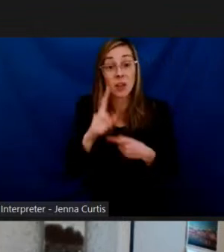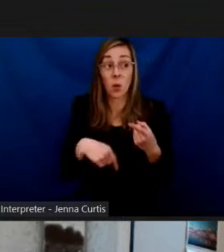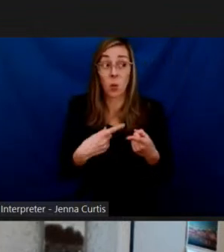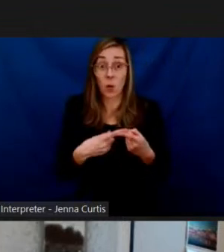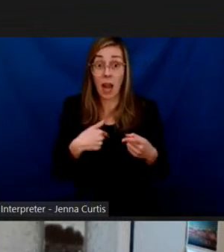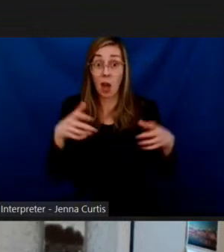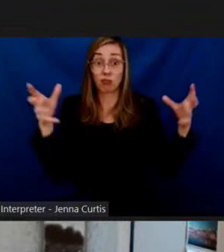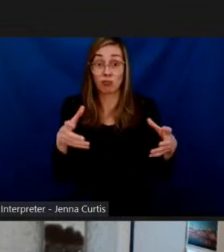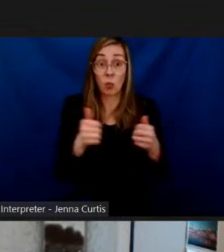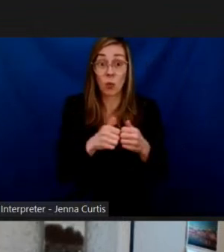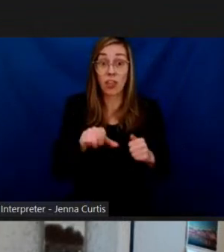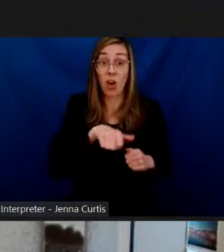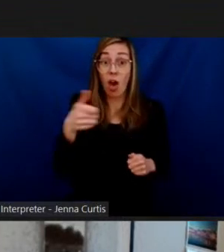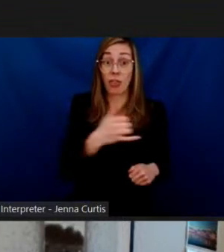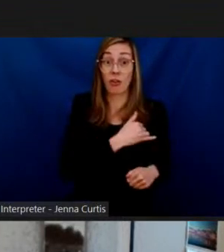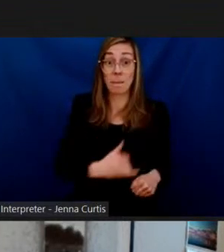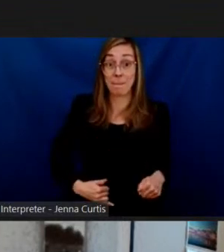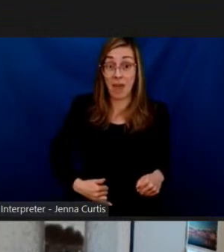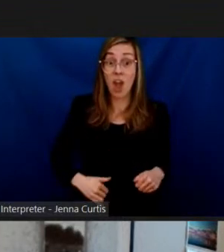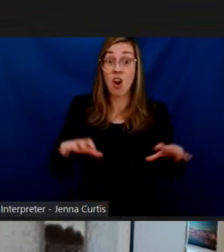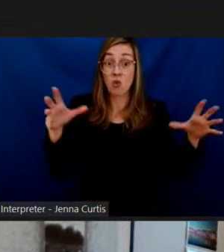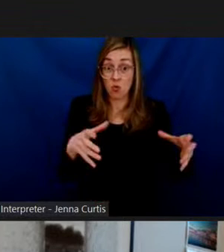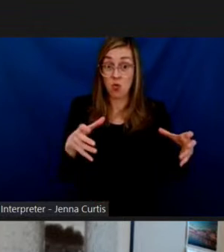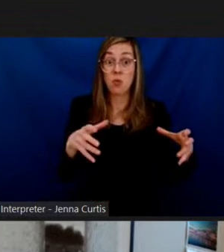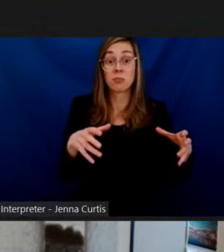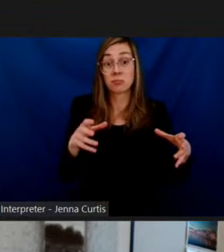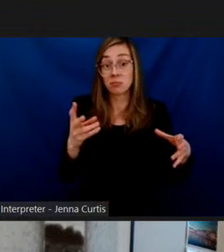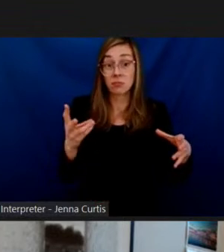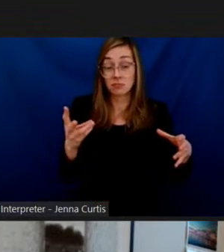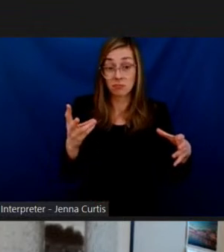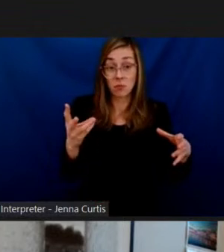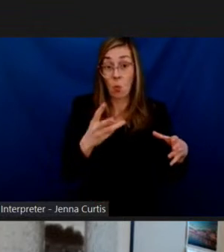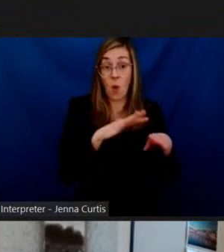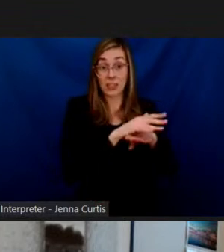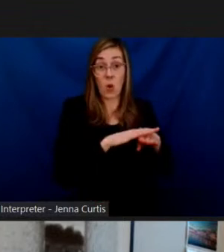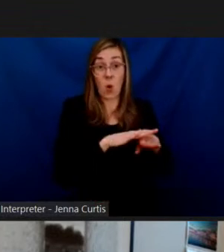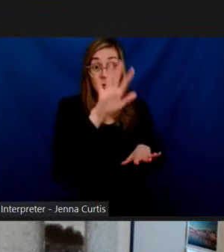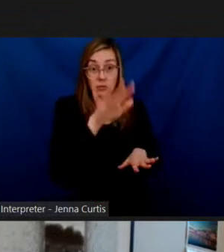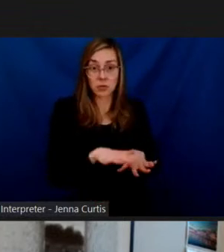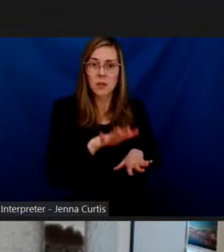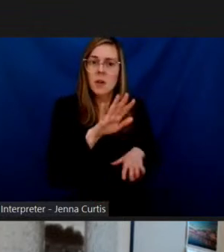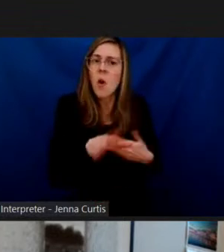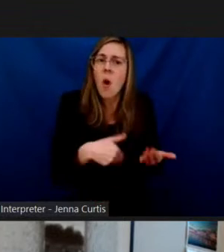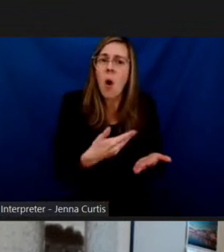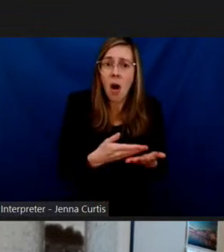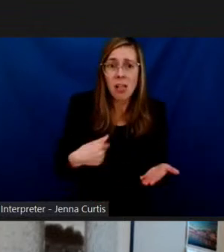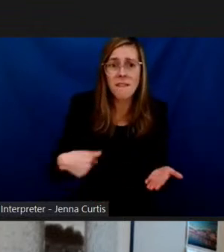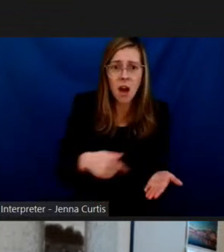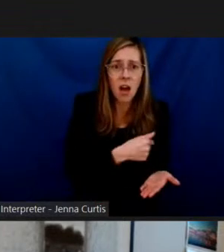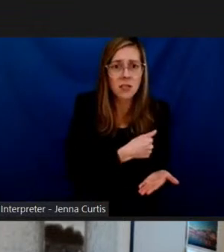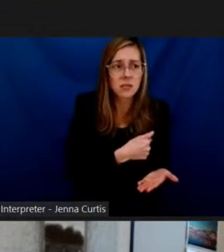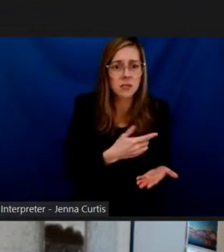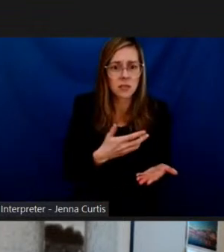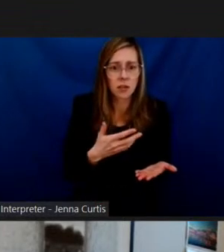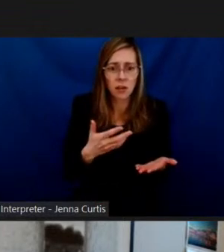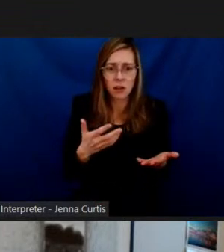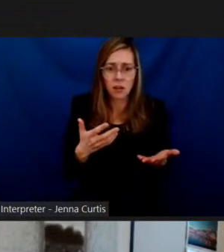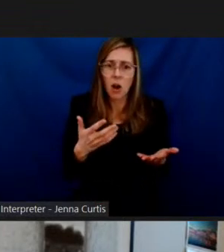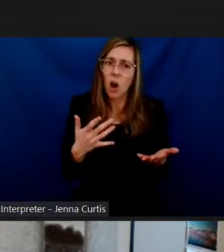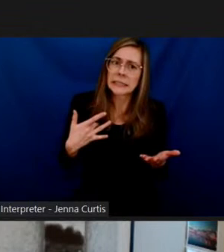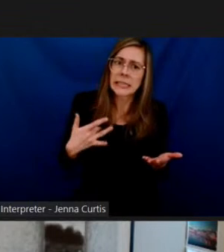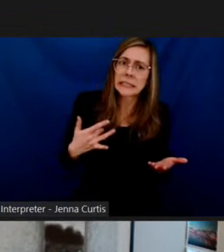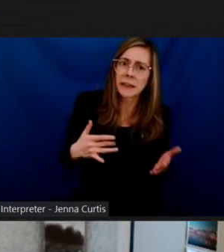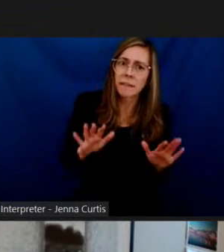keenly sensitive to this issue. None of us ever want to get publicly caught shipping